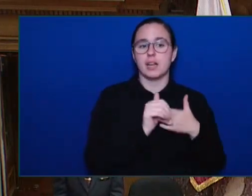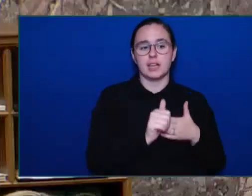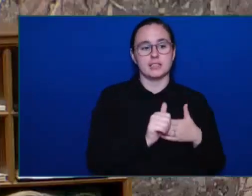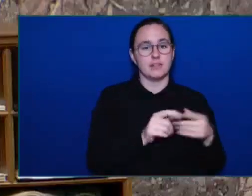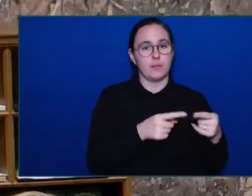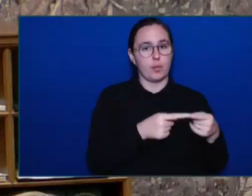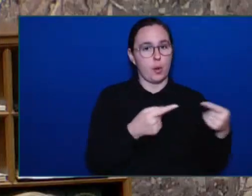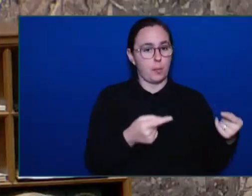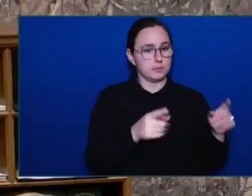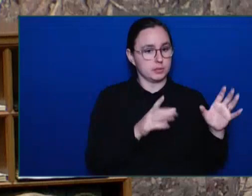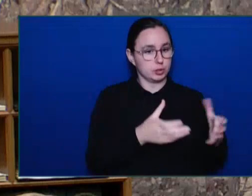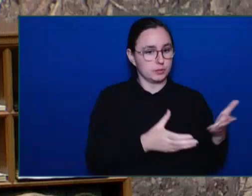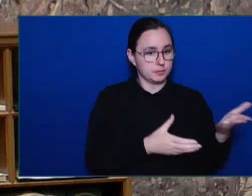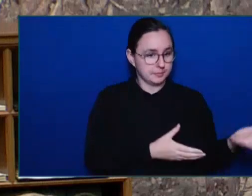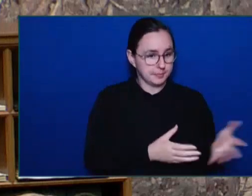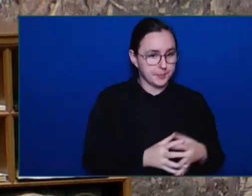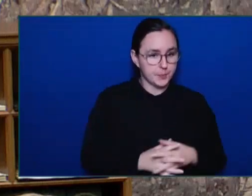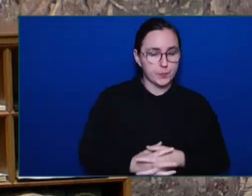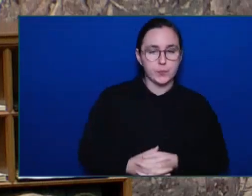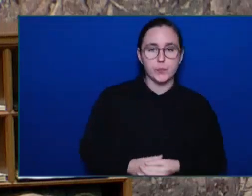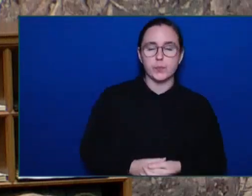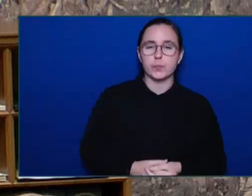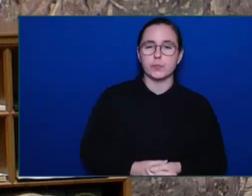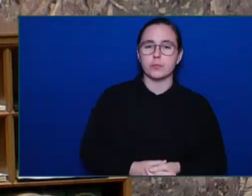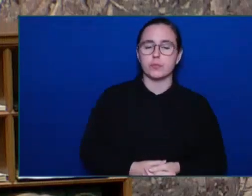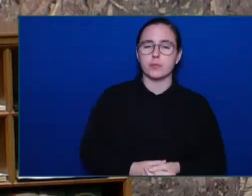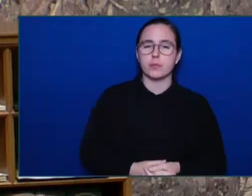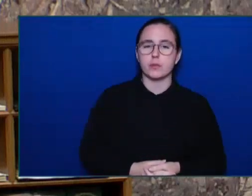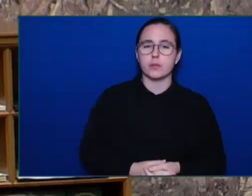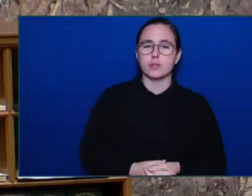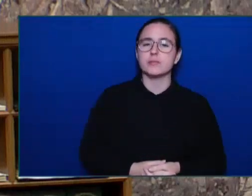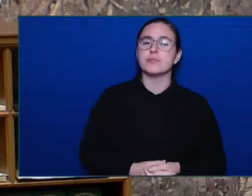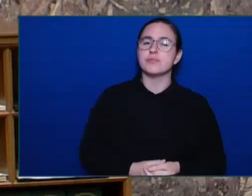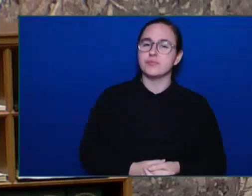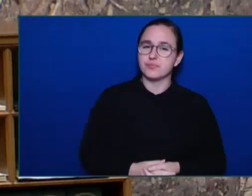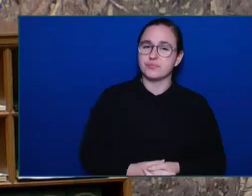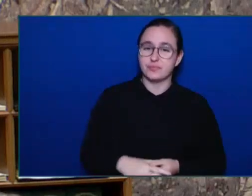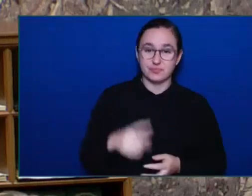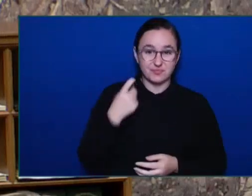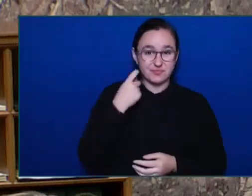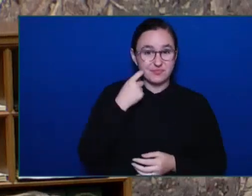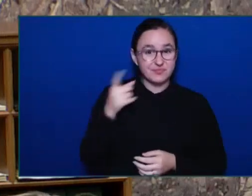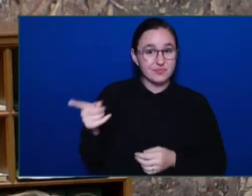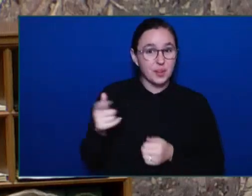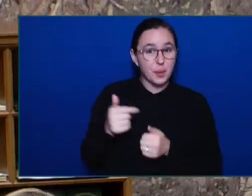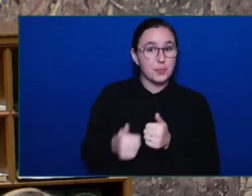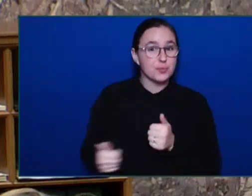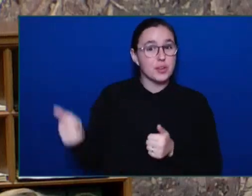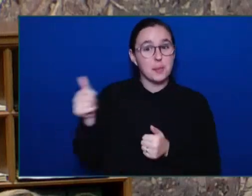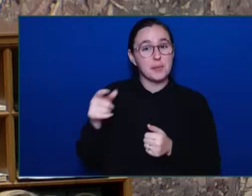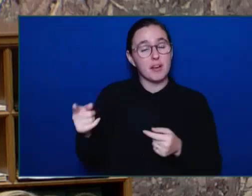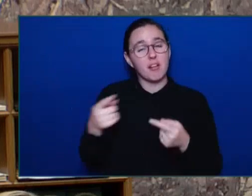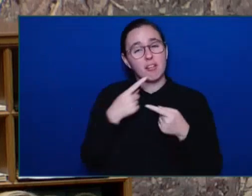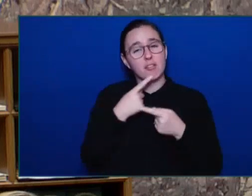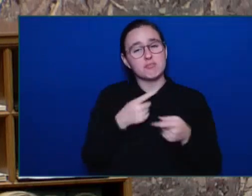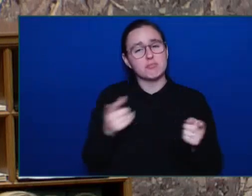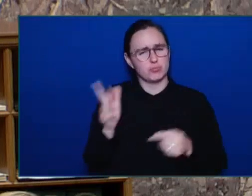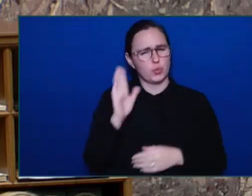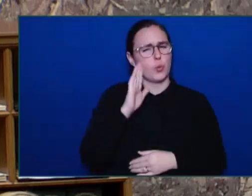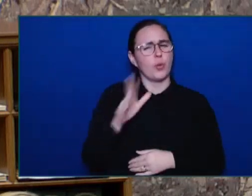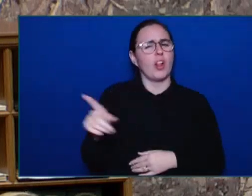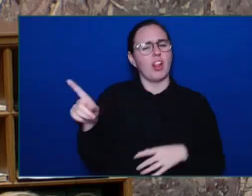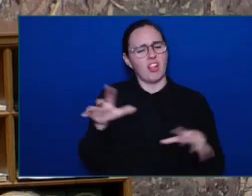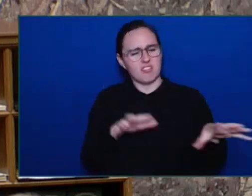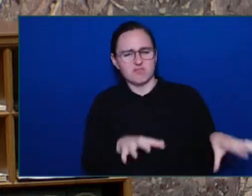made headlines when he claimed that he would take over management of the downtown east side last year. And